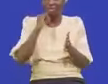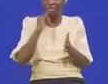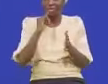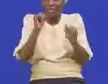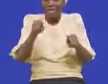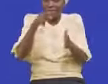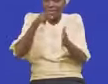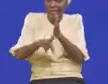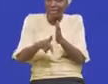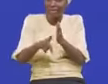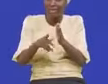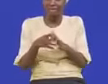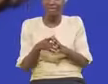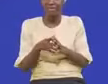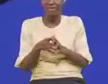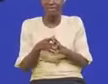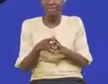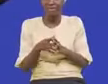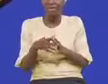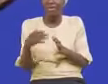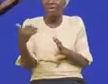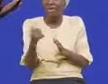Dolele ube ube ona rekma galio.